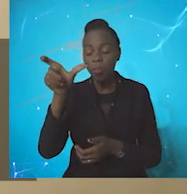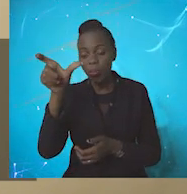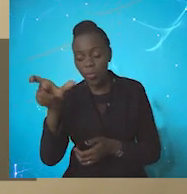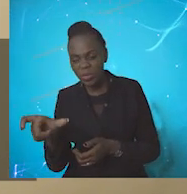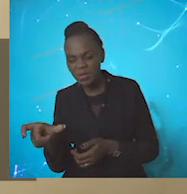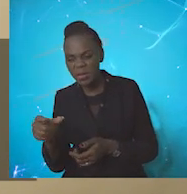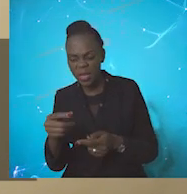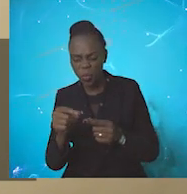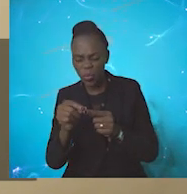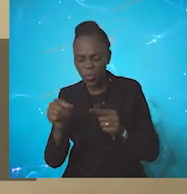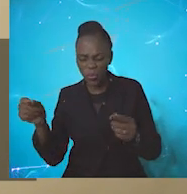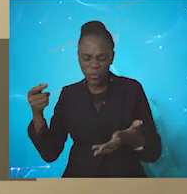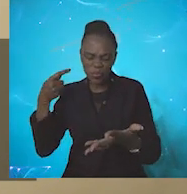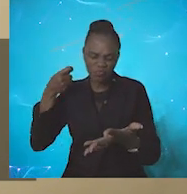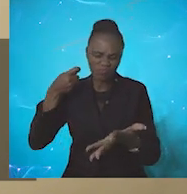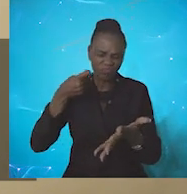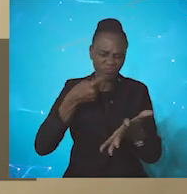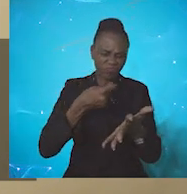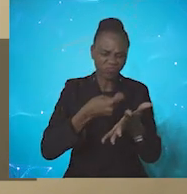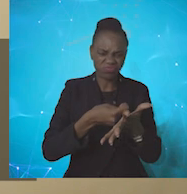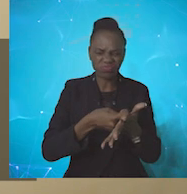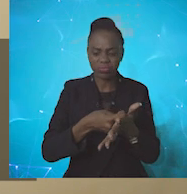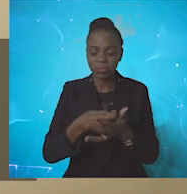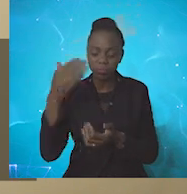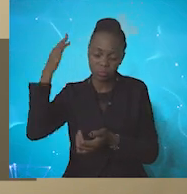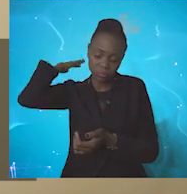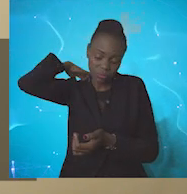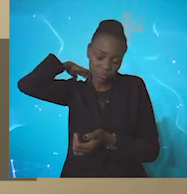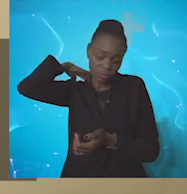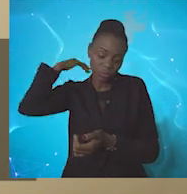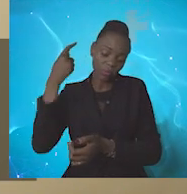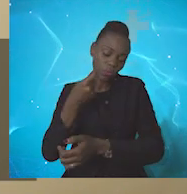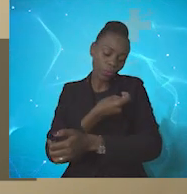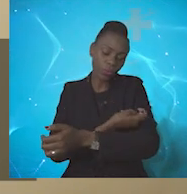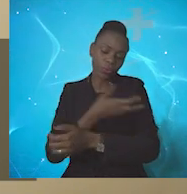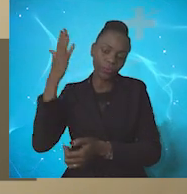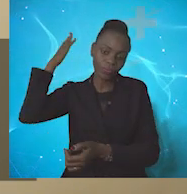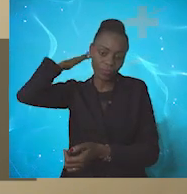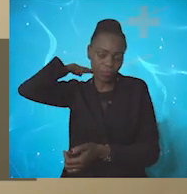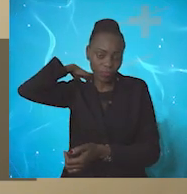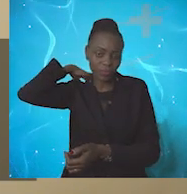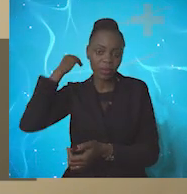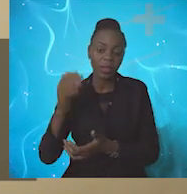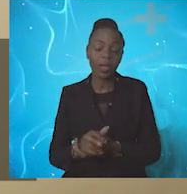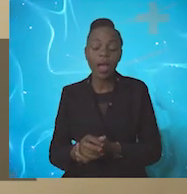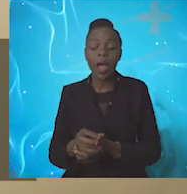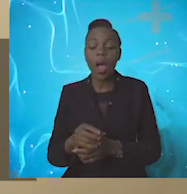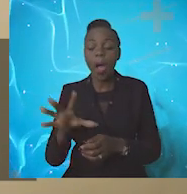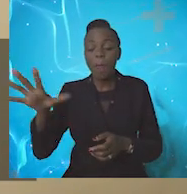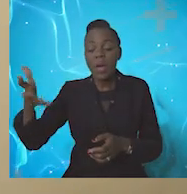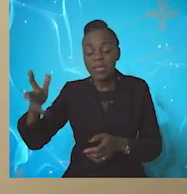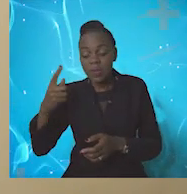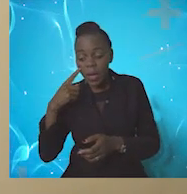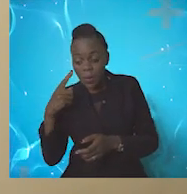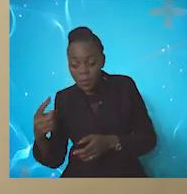Timatenga singano, ndi timabaya pansana kuti titenge madzi amu nsana. Timati mu spine, right? Madzi aja na mina